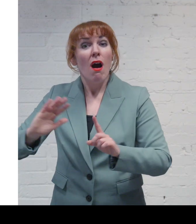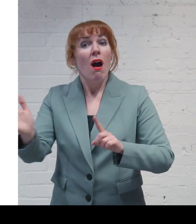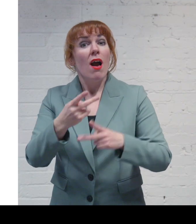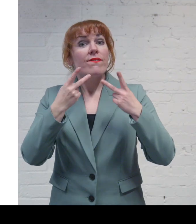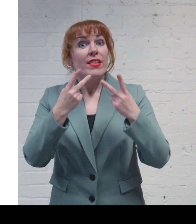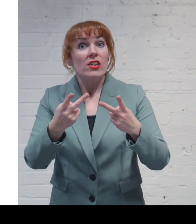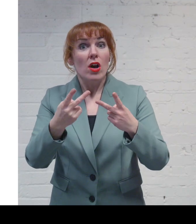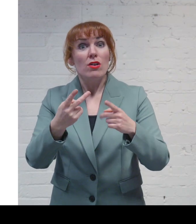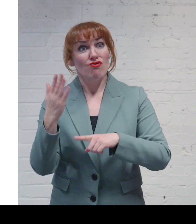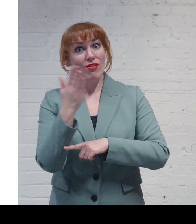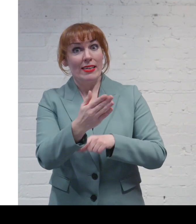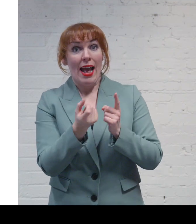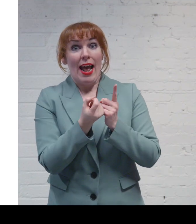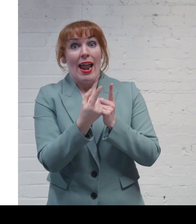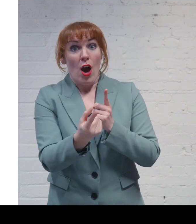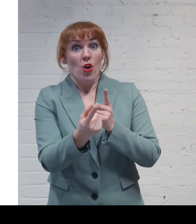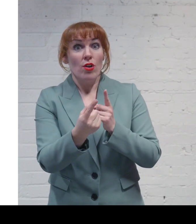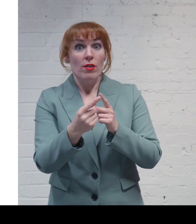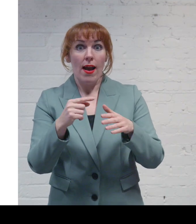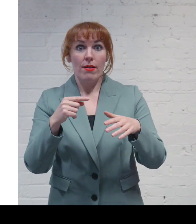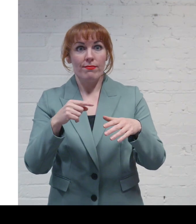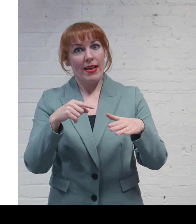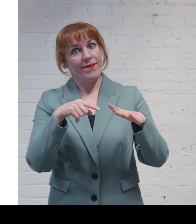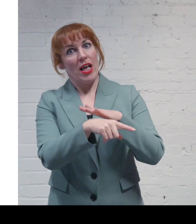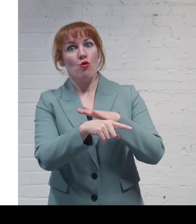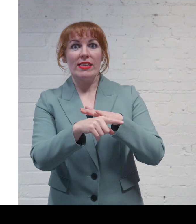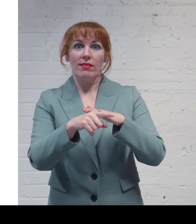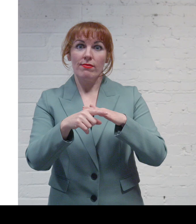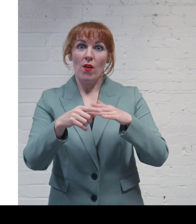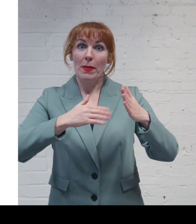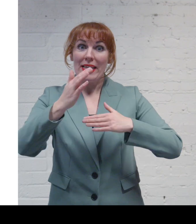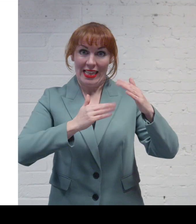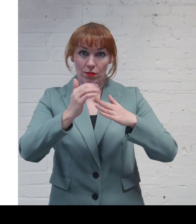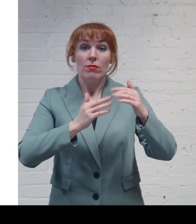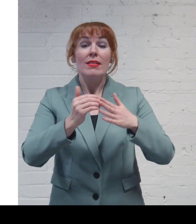All other visitors will be directed to the nearest evacuation route out of the building.